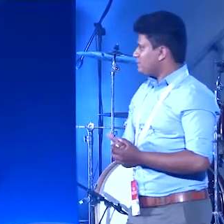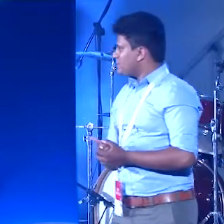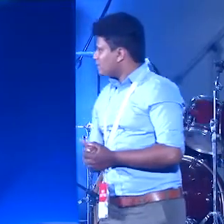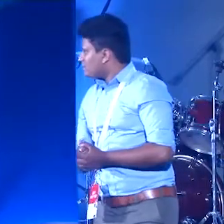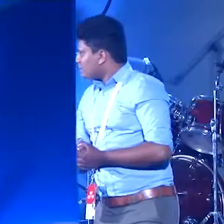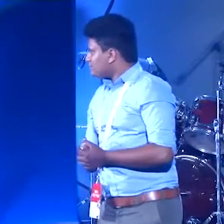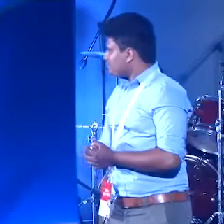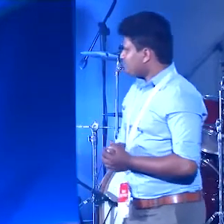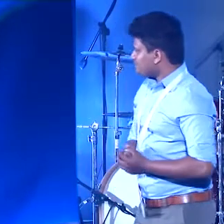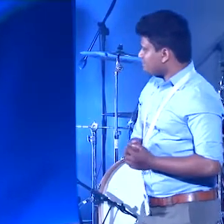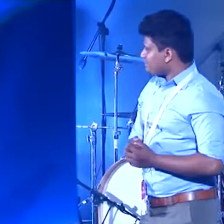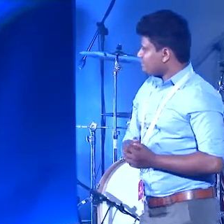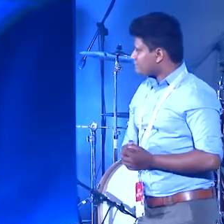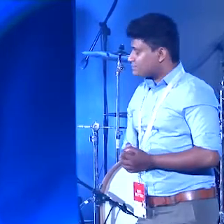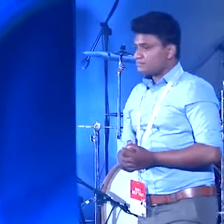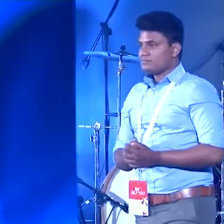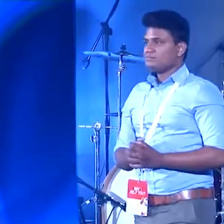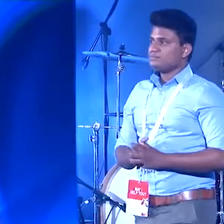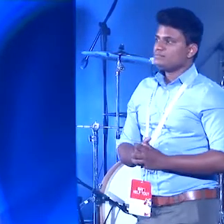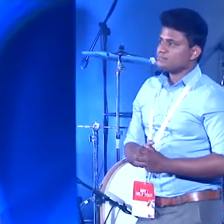or pain transform people?